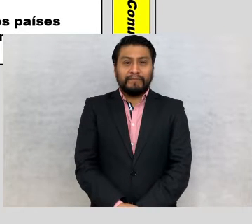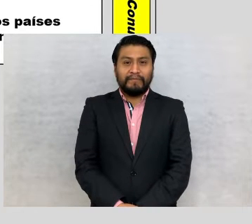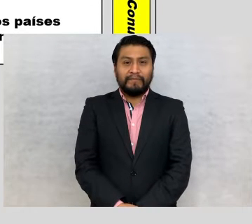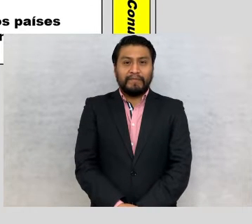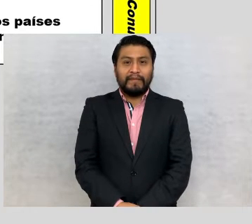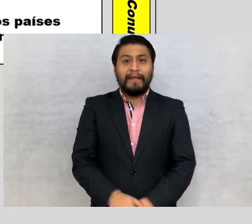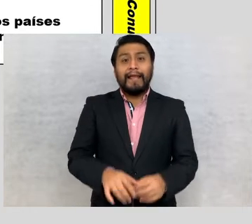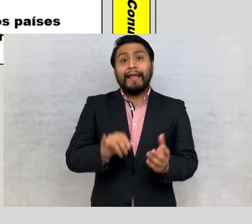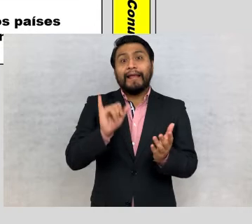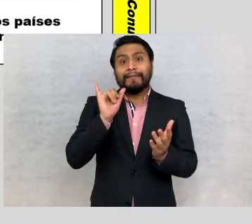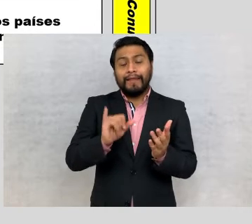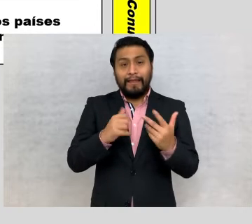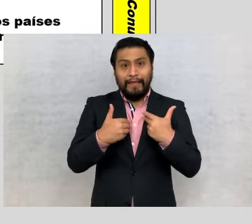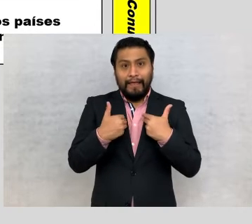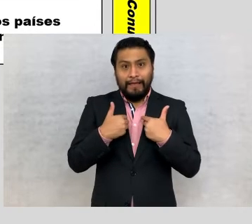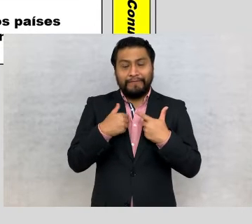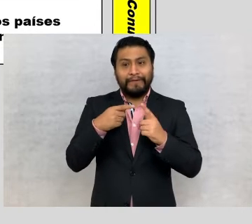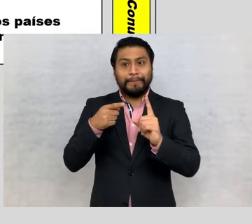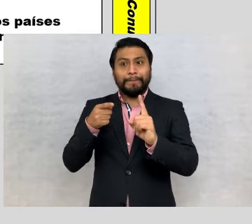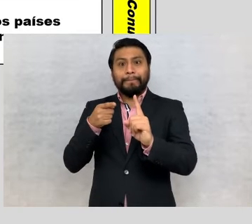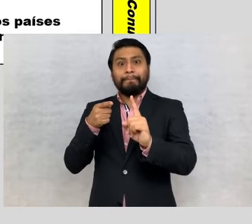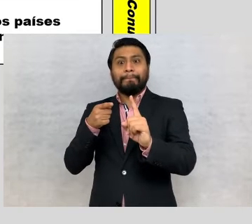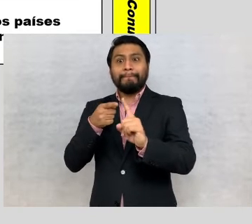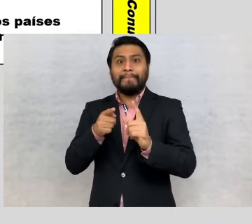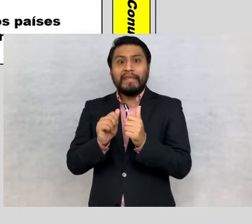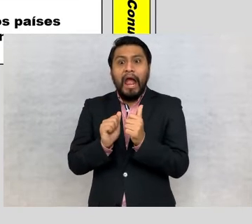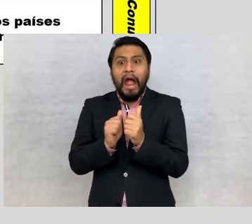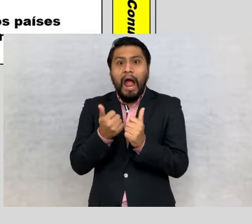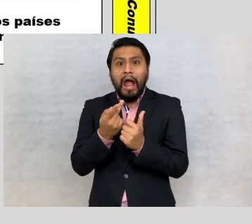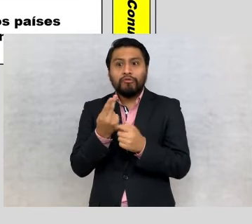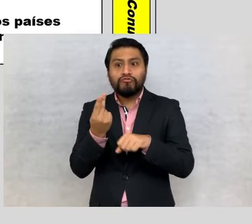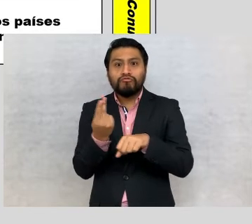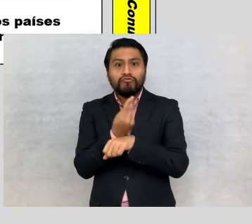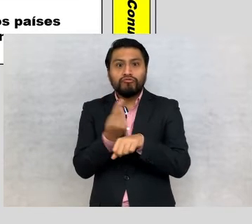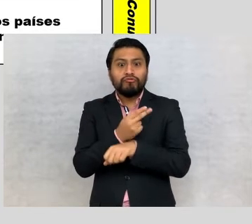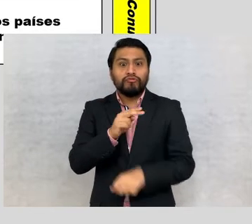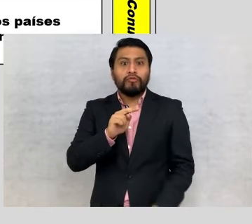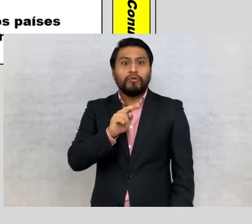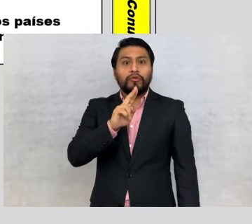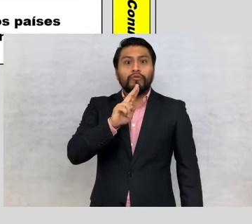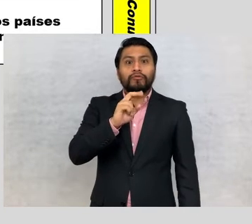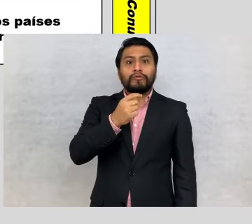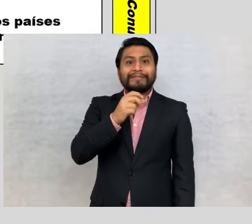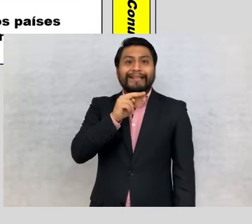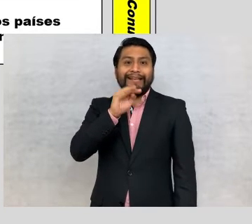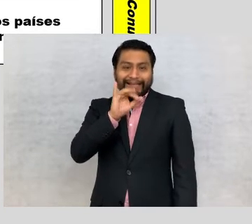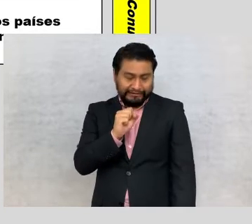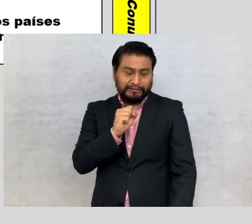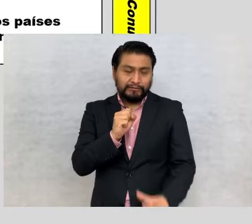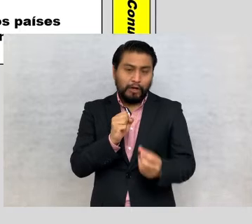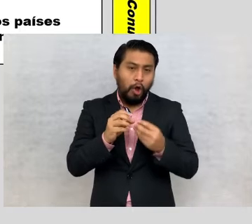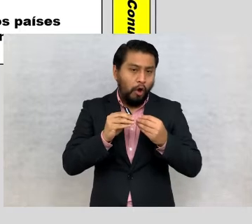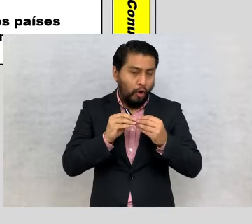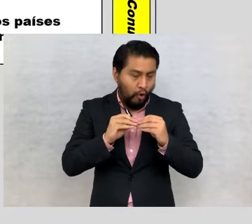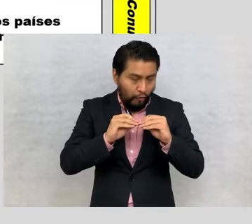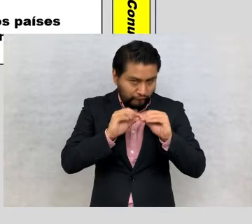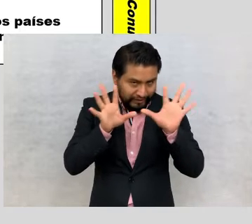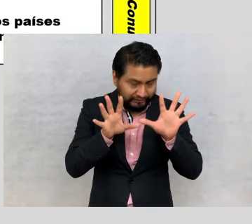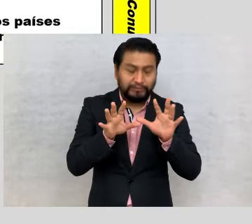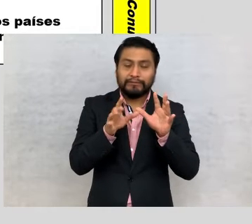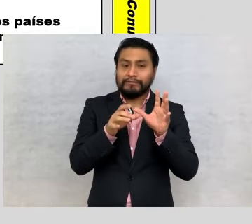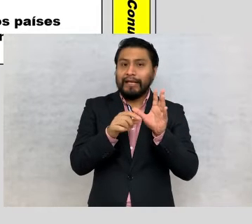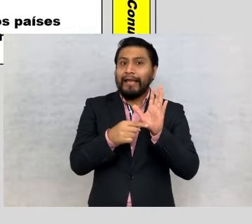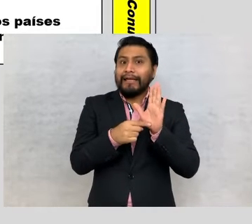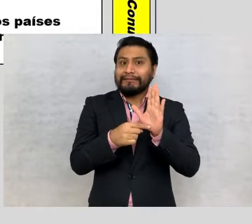that reaches the paroxysm of the application of eugenics is obviously the example